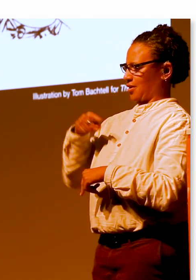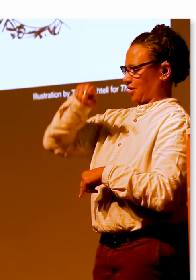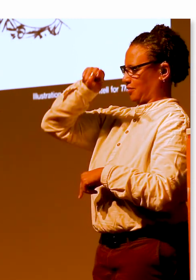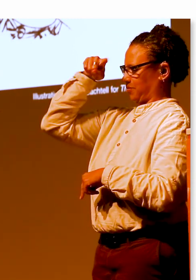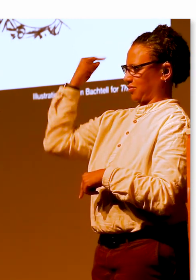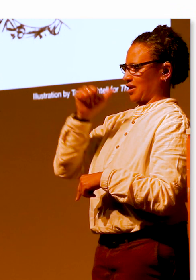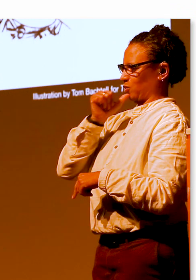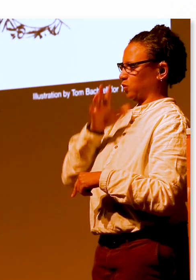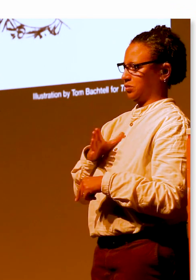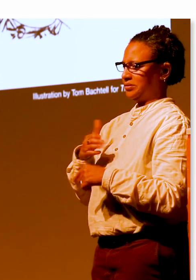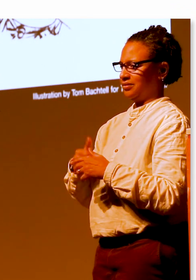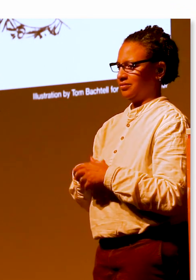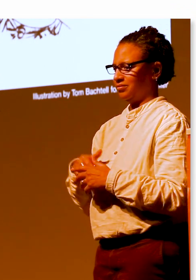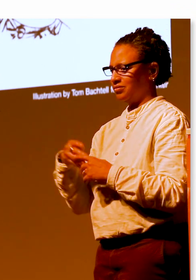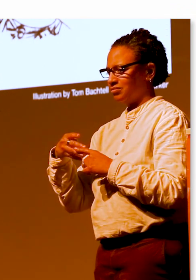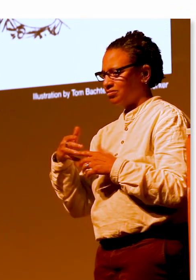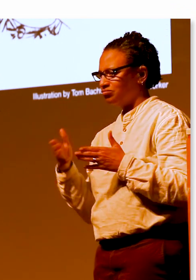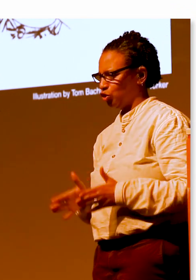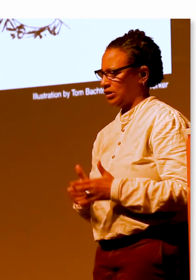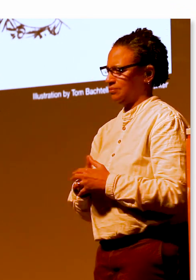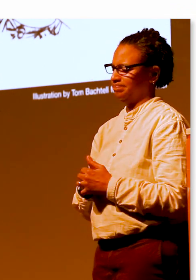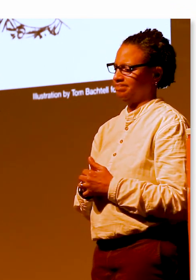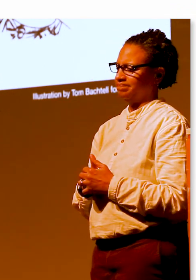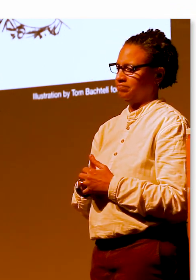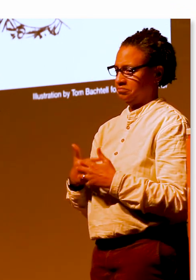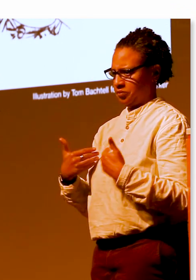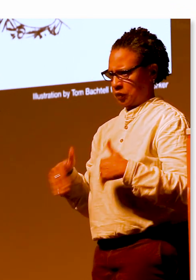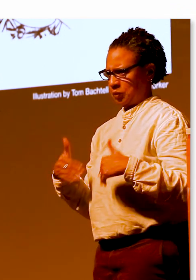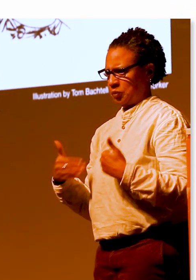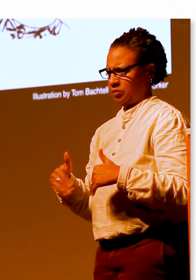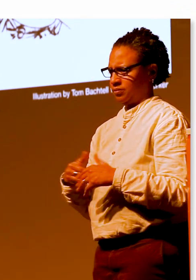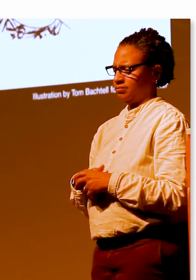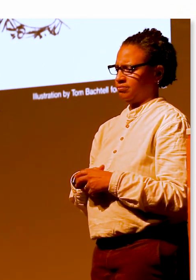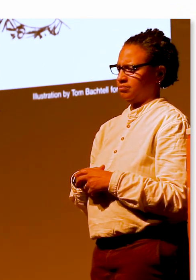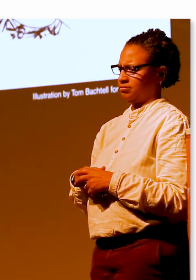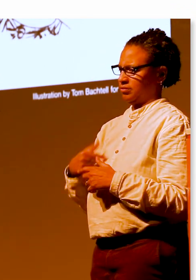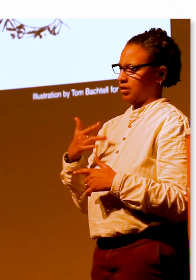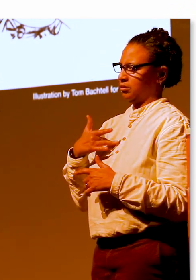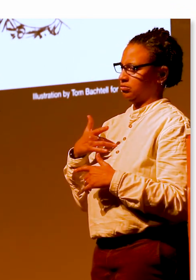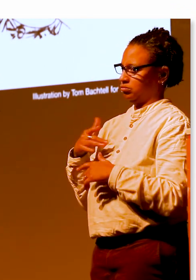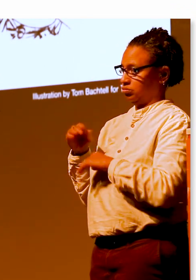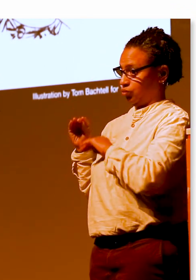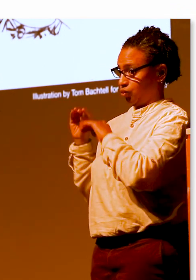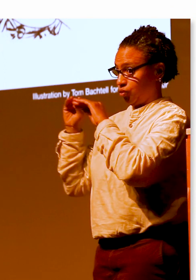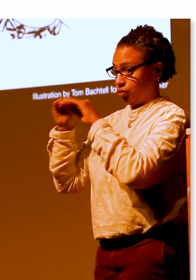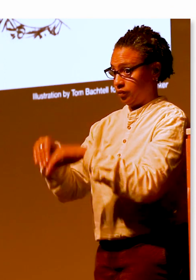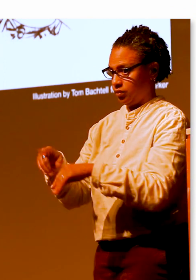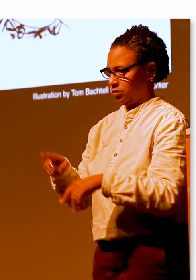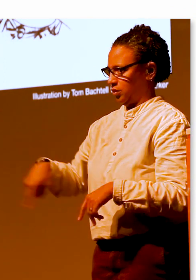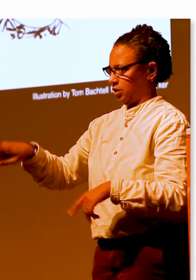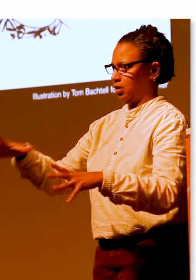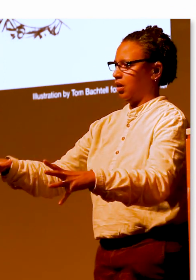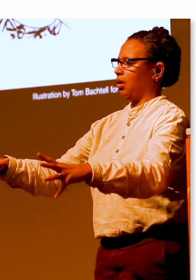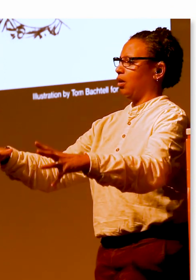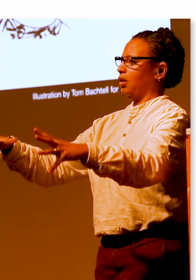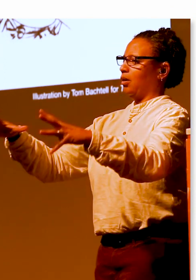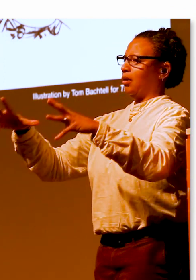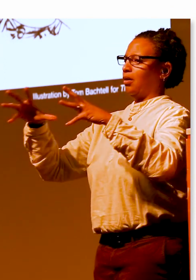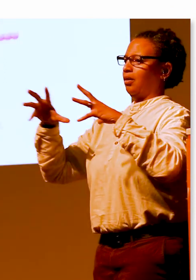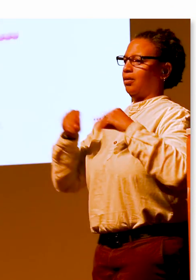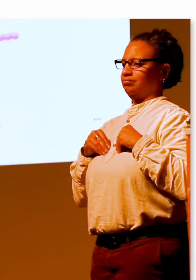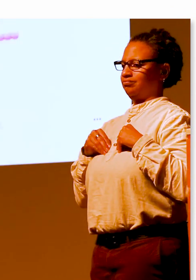Jersey arriving in this art world and being welcomed with open arms because of this strange blog that they'd created.